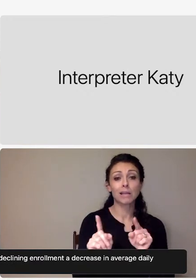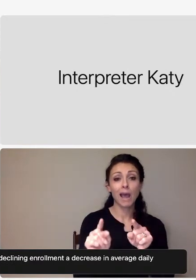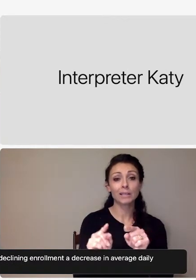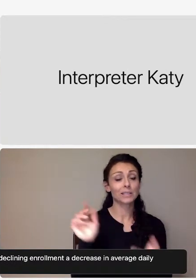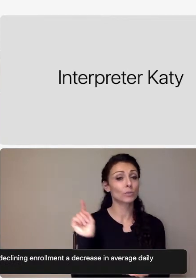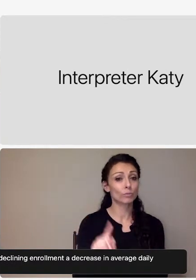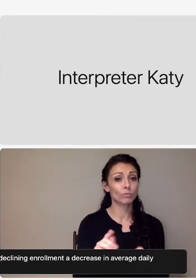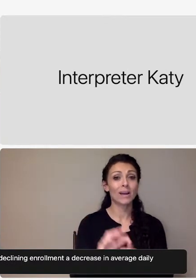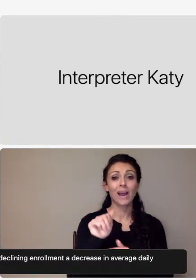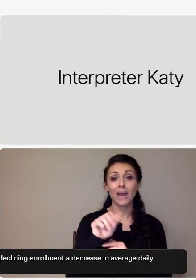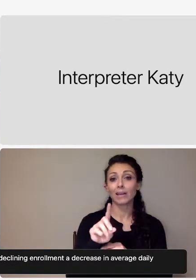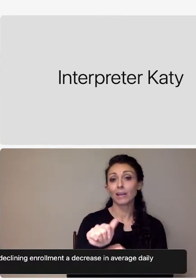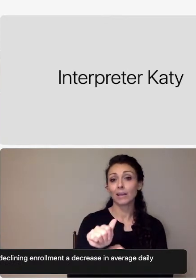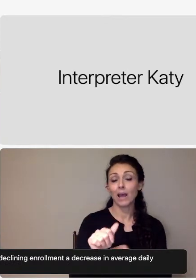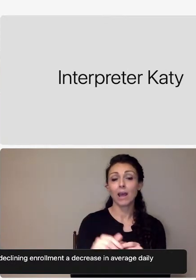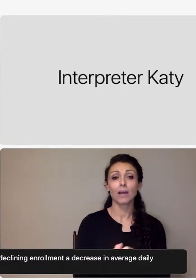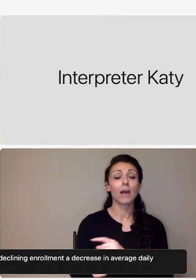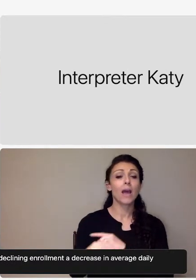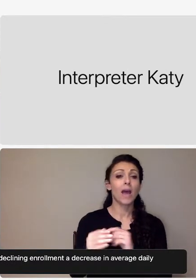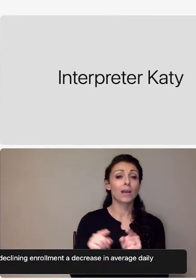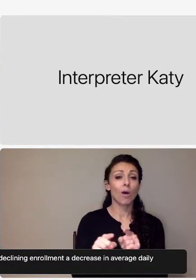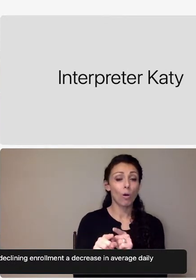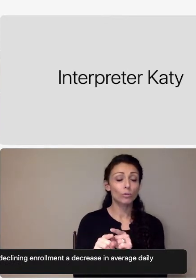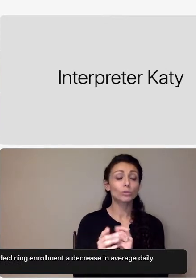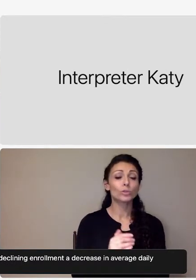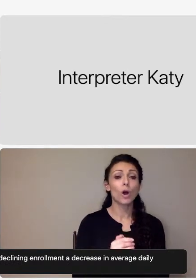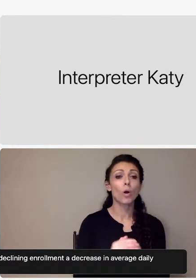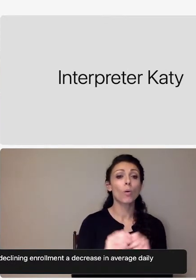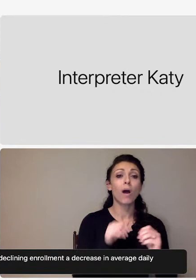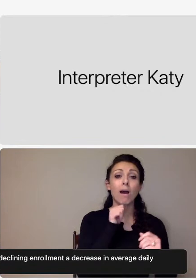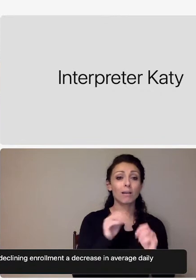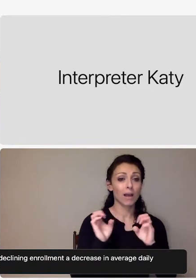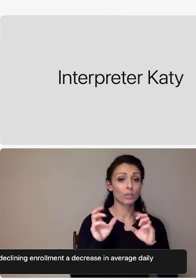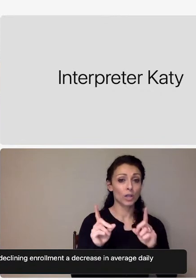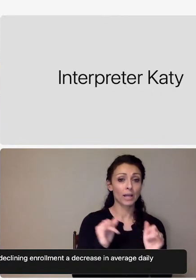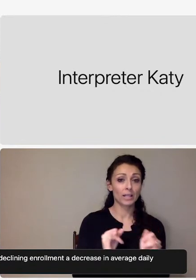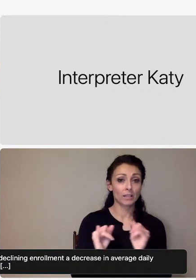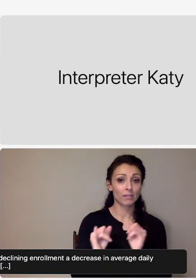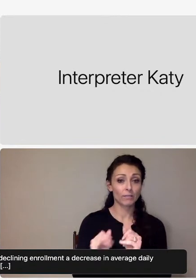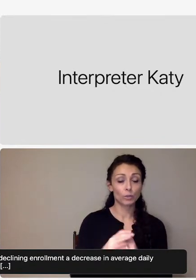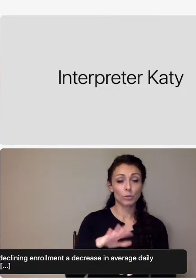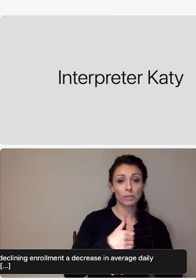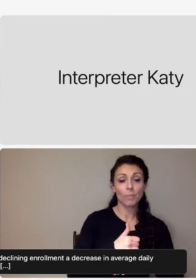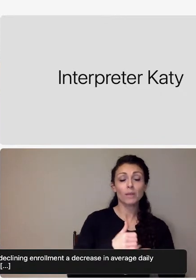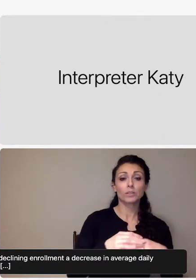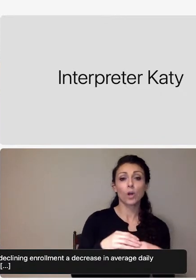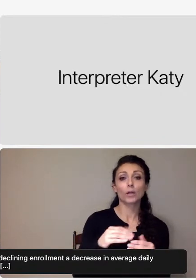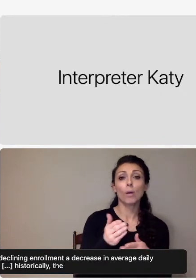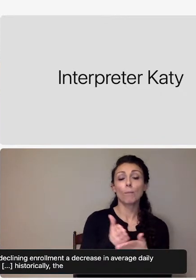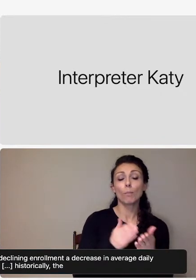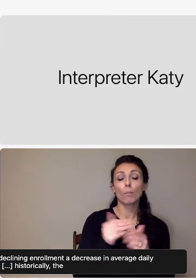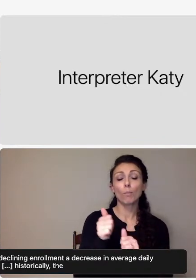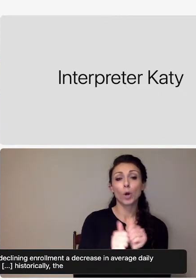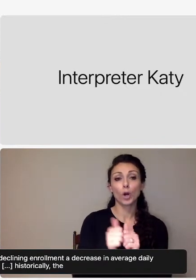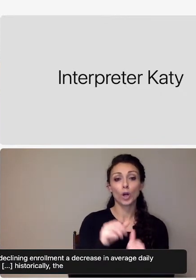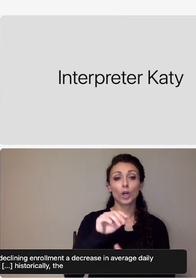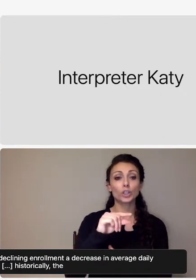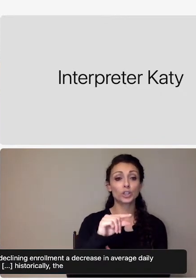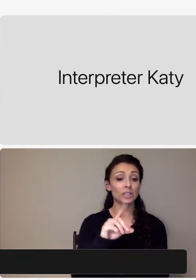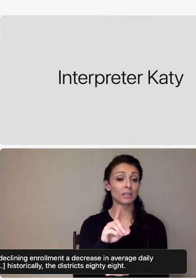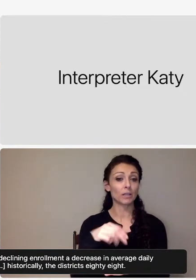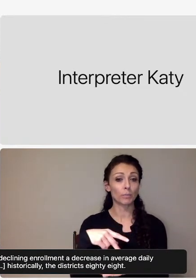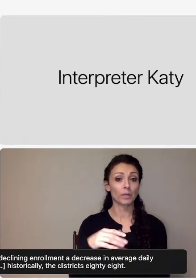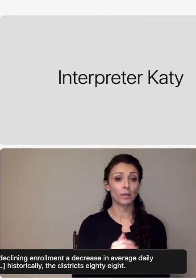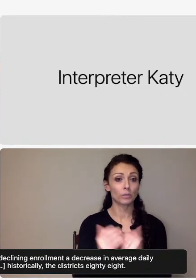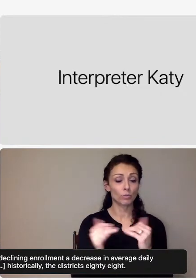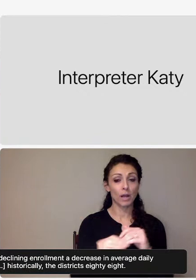decrease in the unduplicated pupil percentage upp historically the district's ada is just under